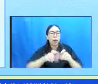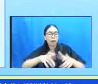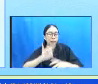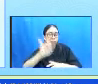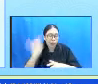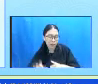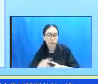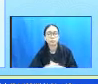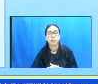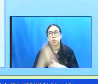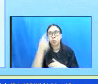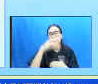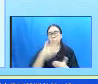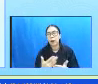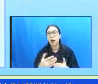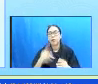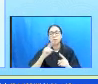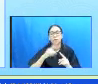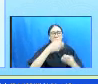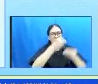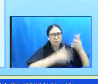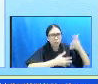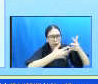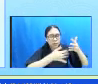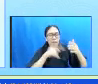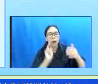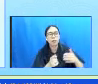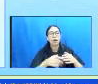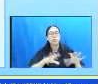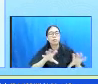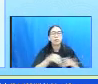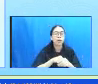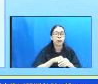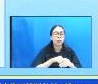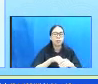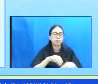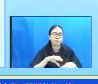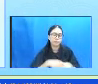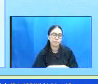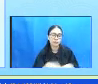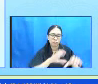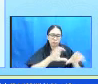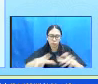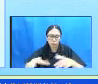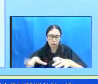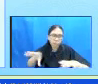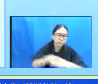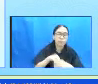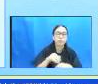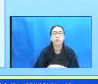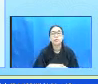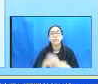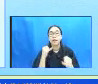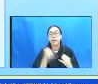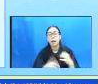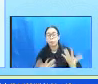participation. And the last but not least, actively participating in interinstitutional coordination at the local,